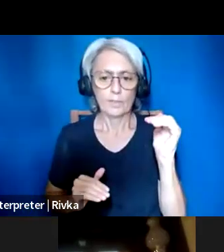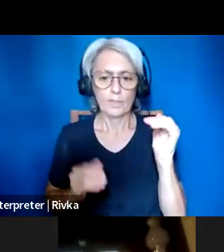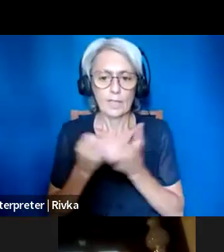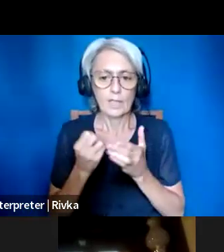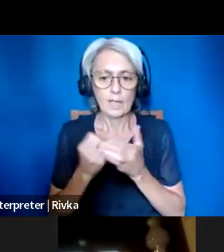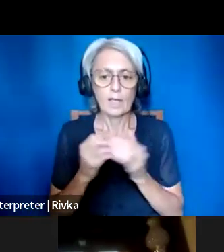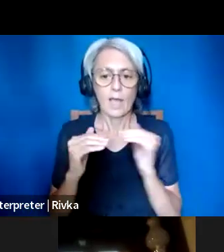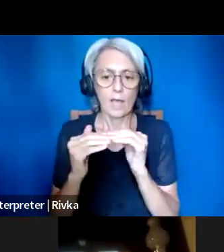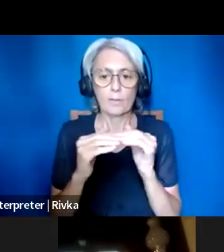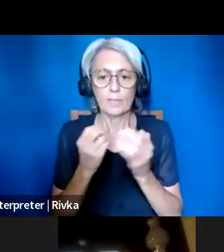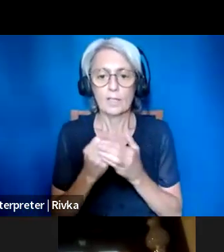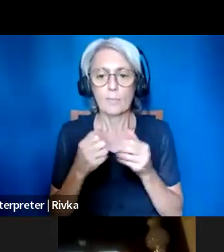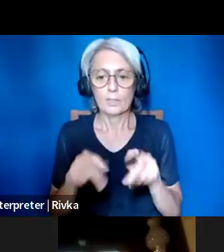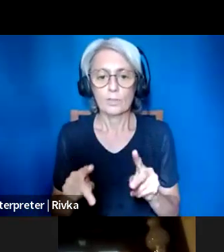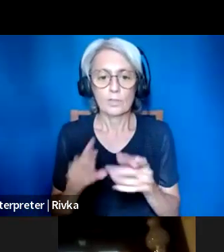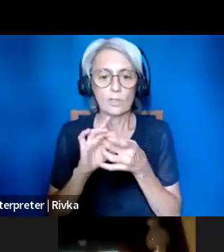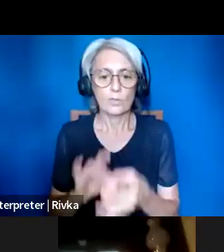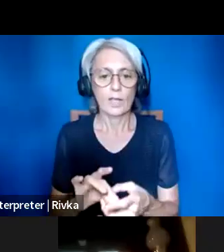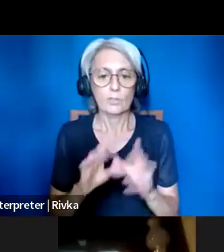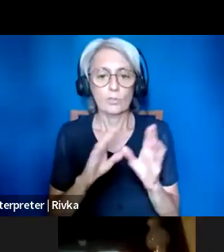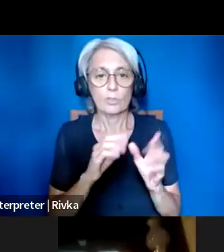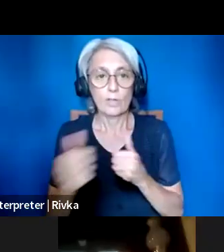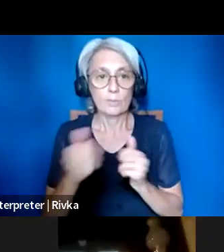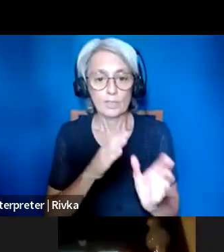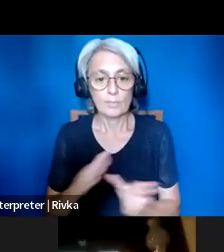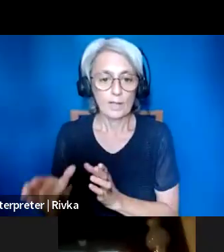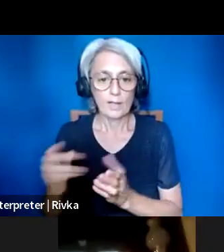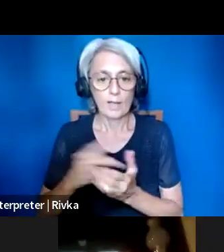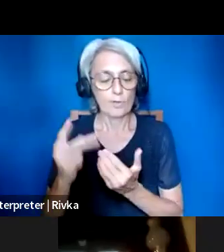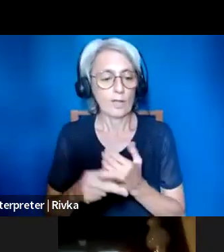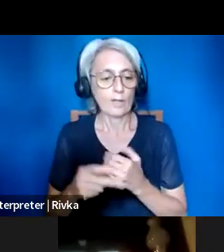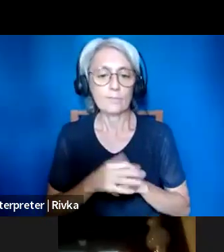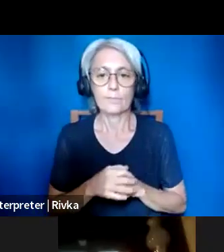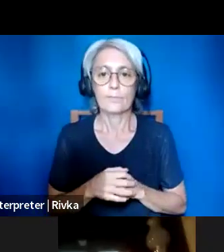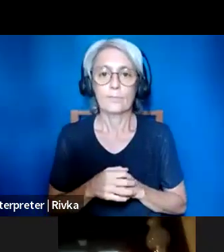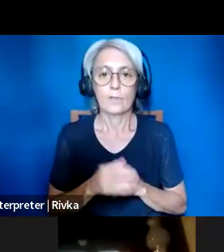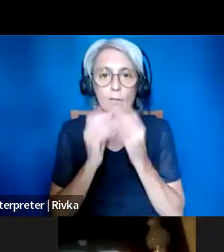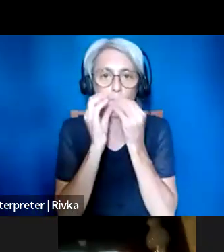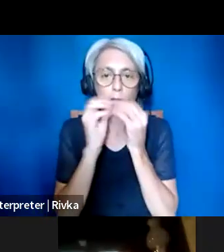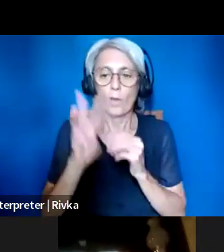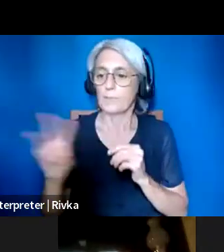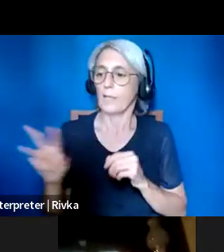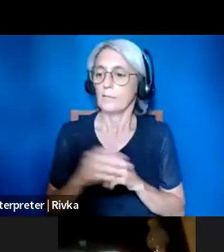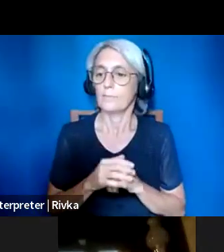to transportation planning and programming. The meeting agenda is located on the Commission's website at